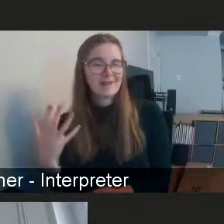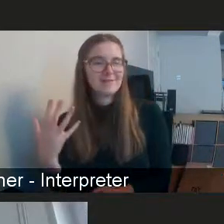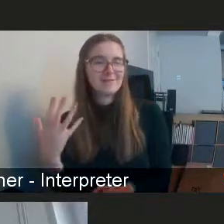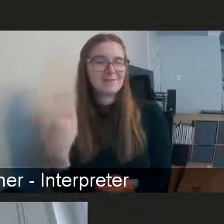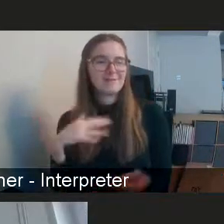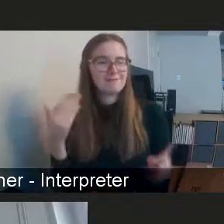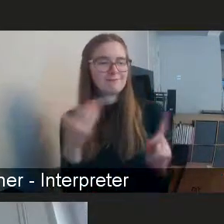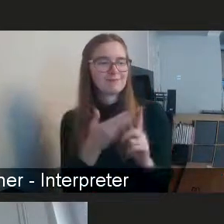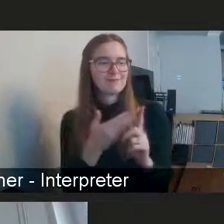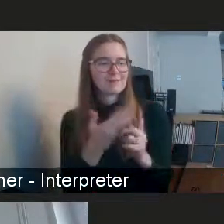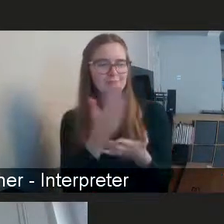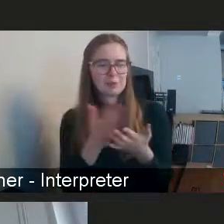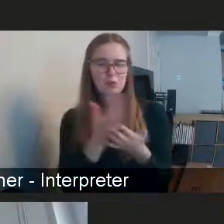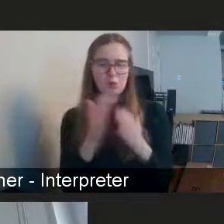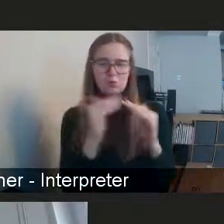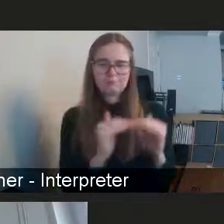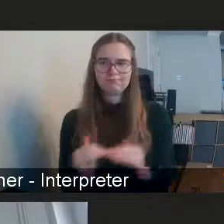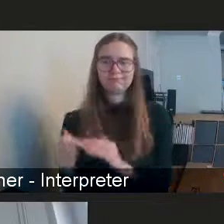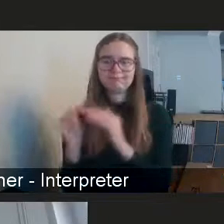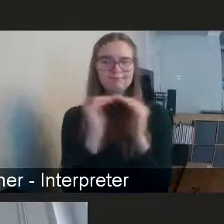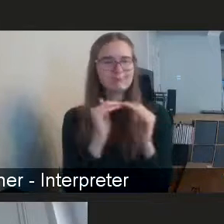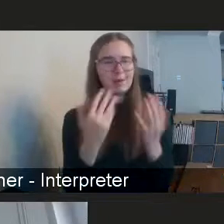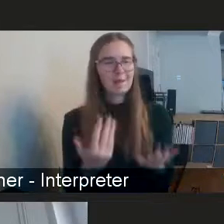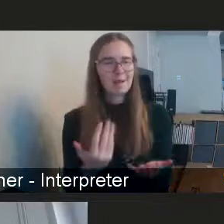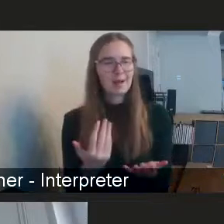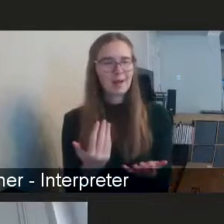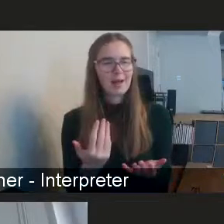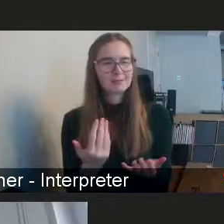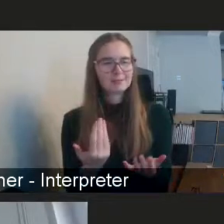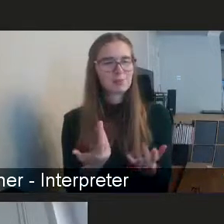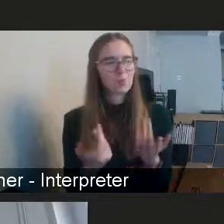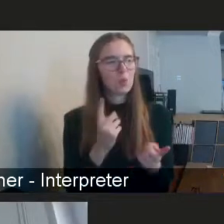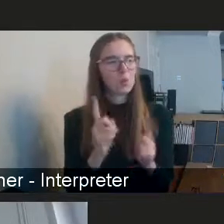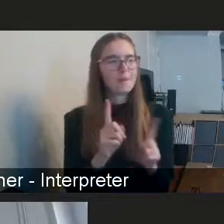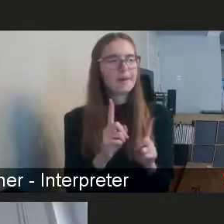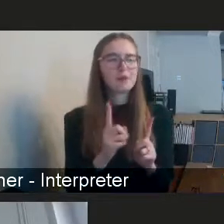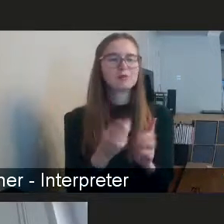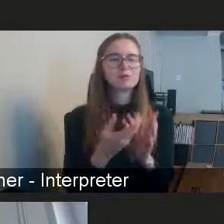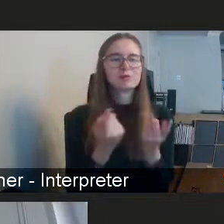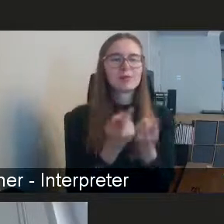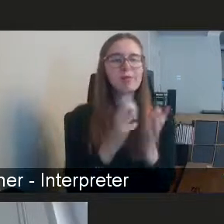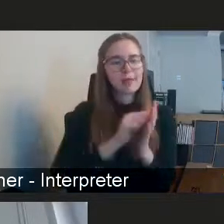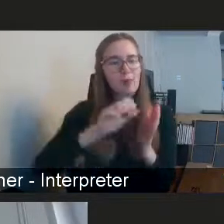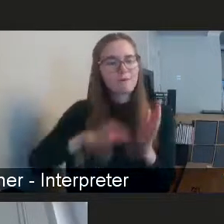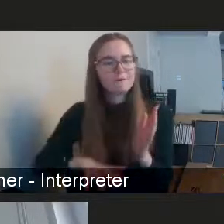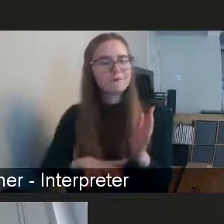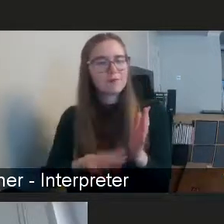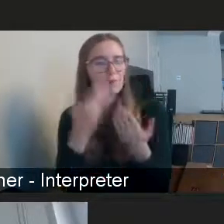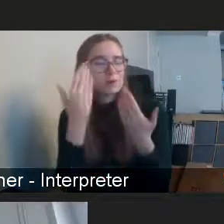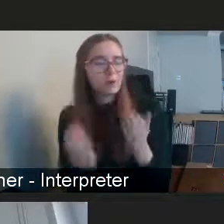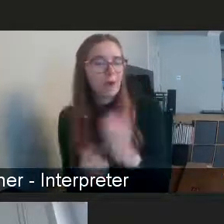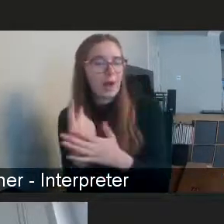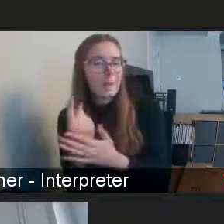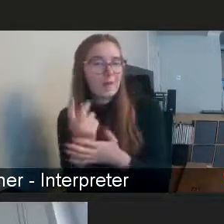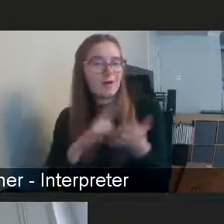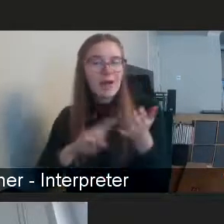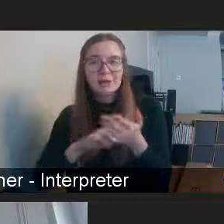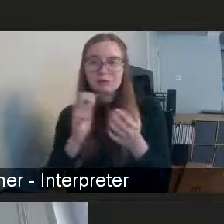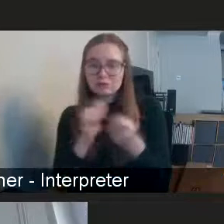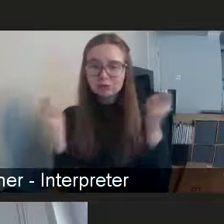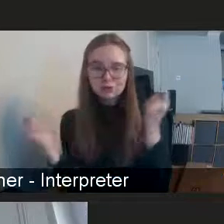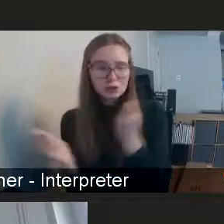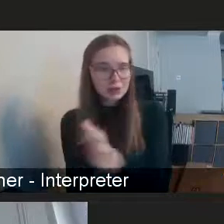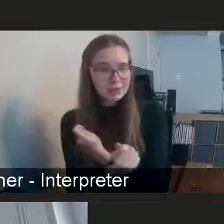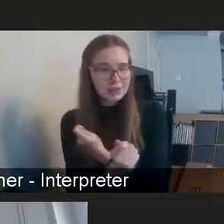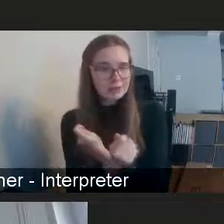it neutral, but in what about offsetting something that we don't even know is happening or naturally changing, as Jim was talking about